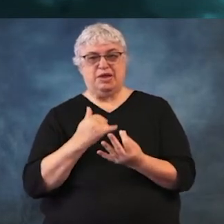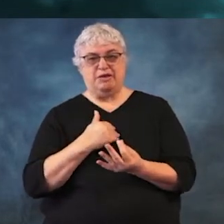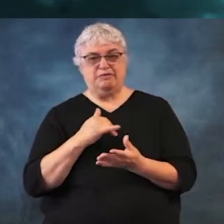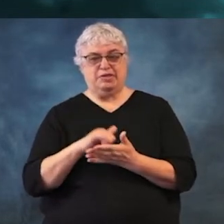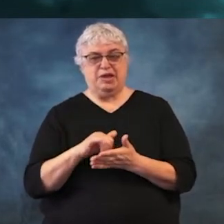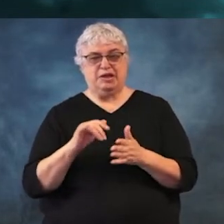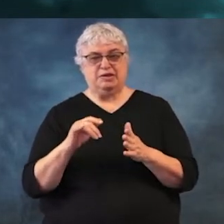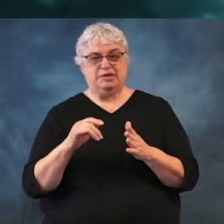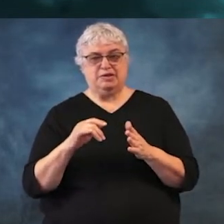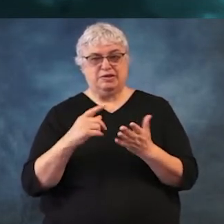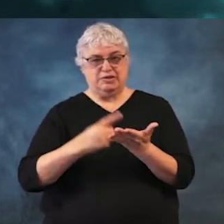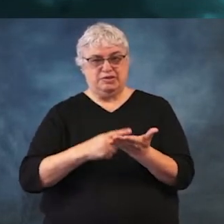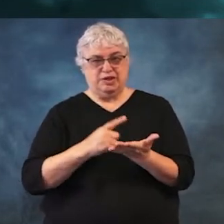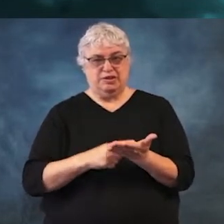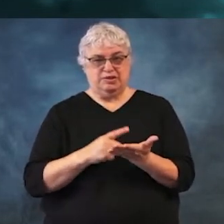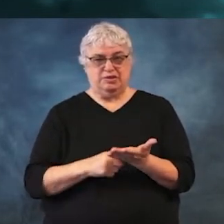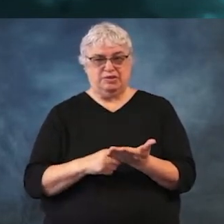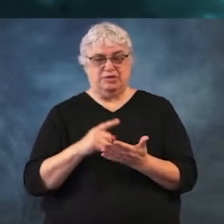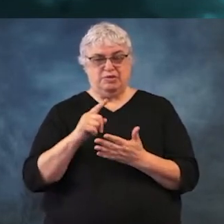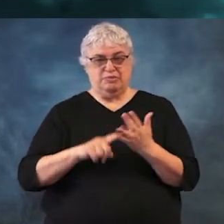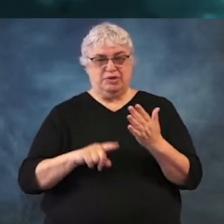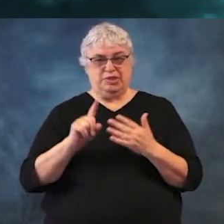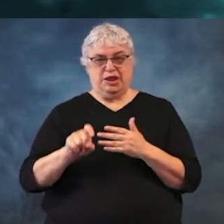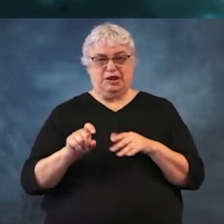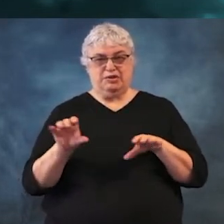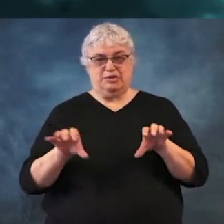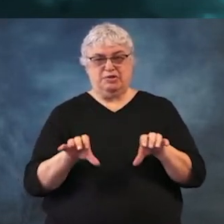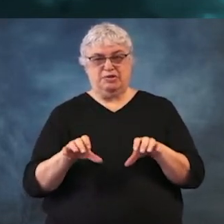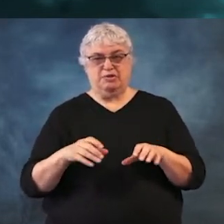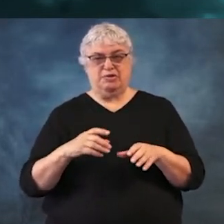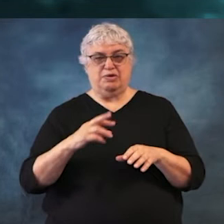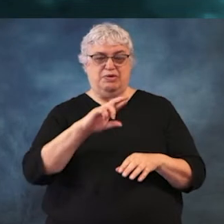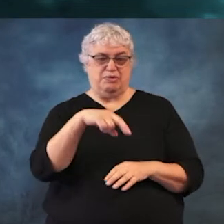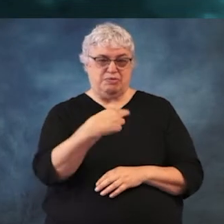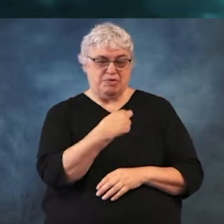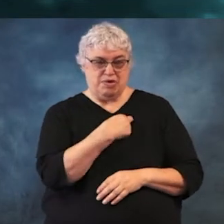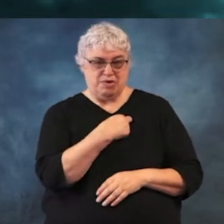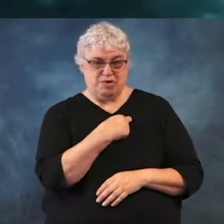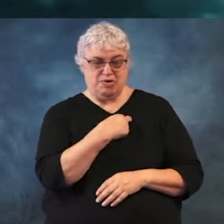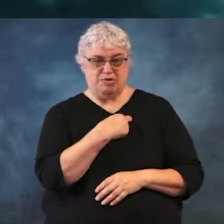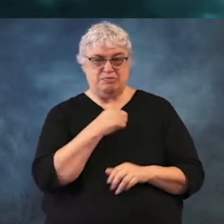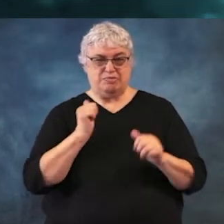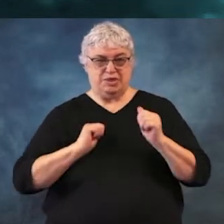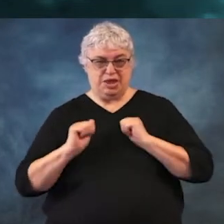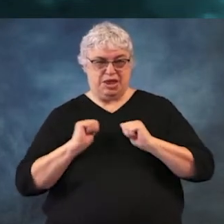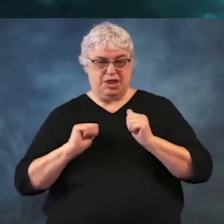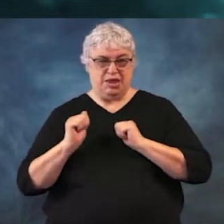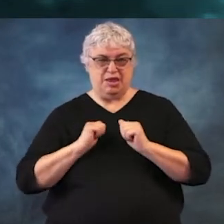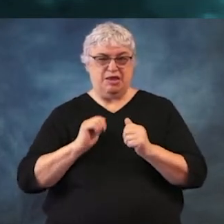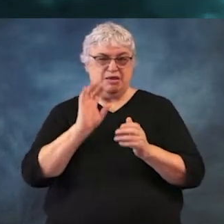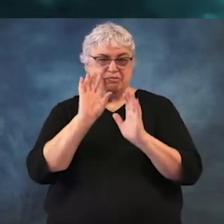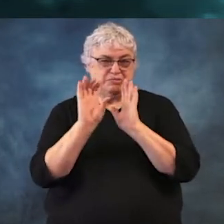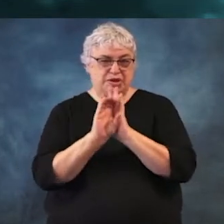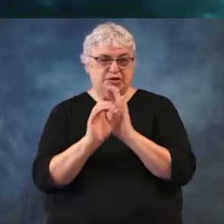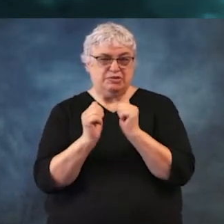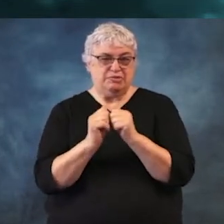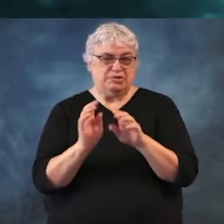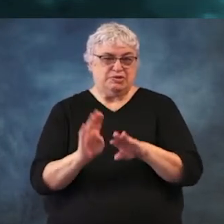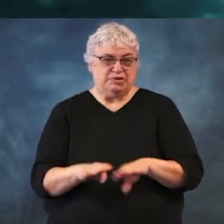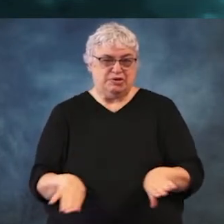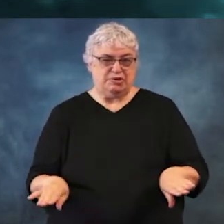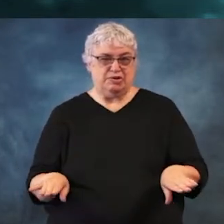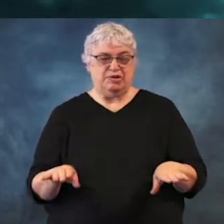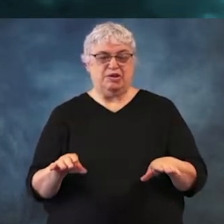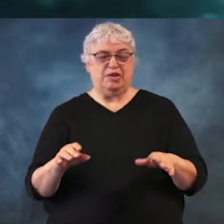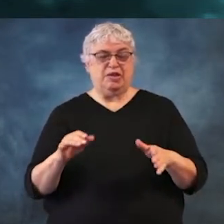discussions however they need to take place, whether it's role play or through pictures with their children. So when